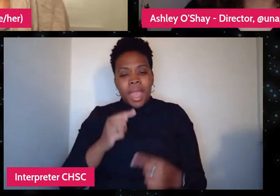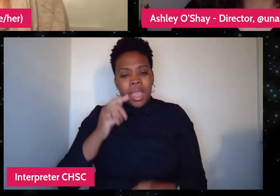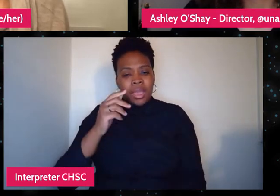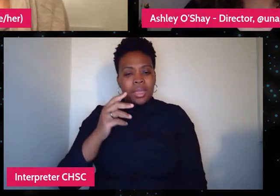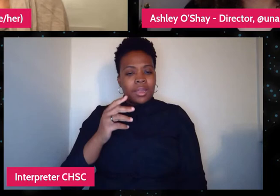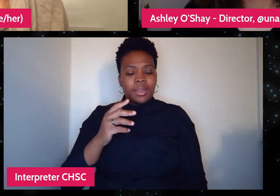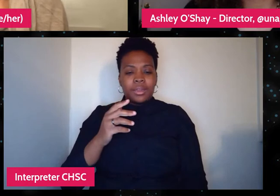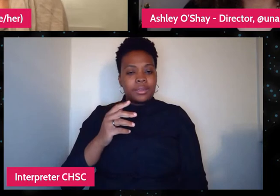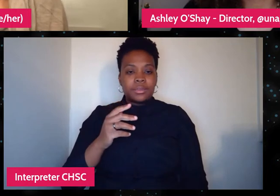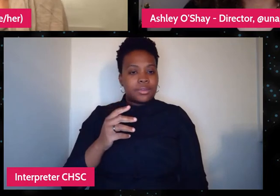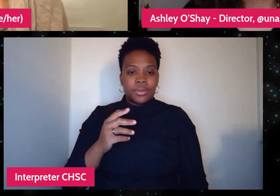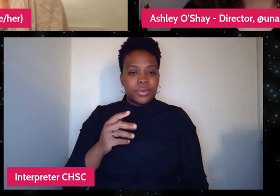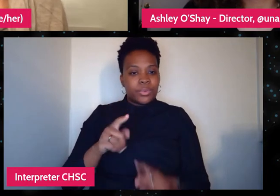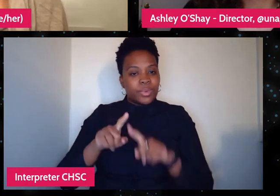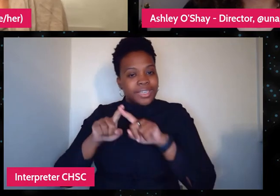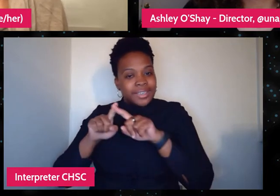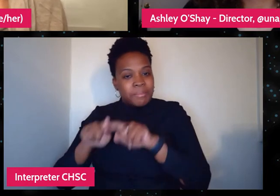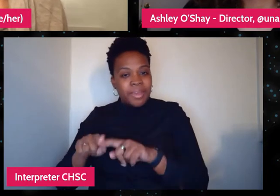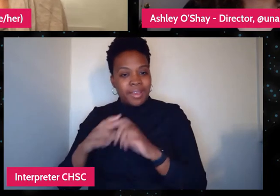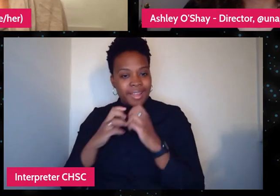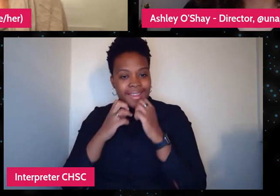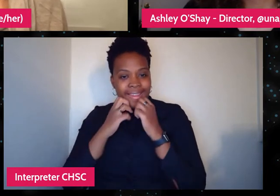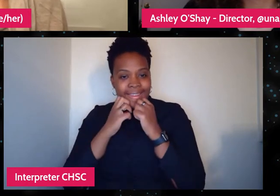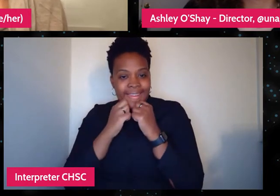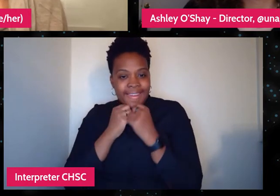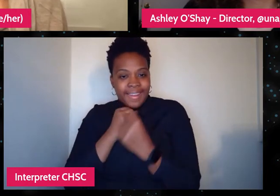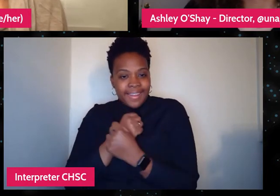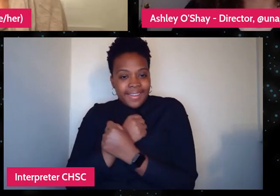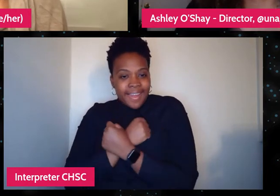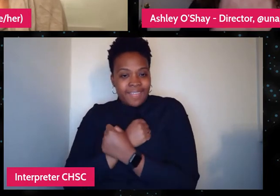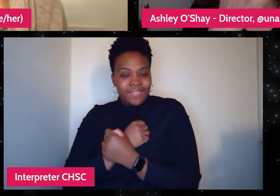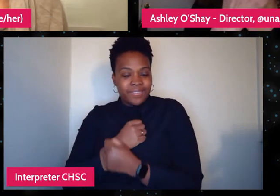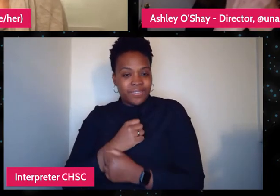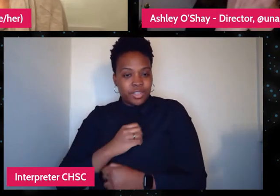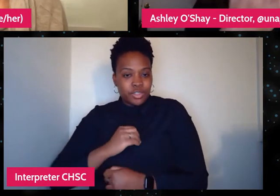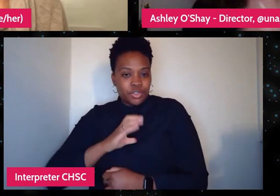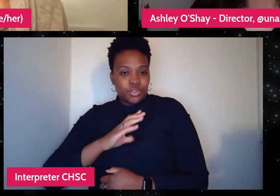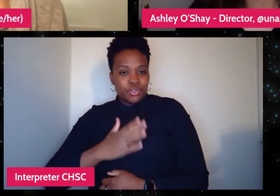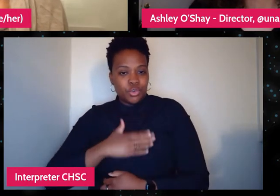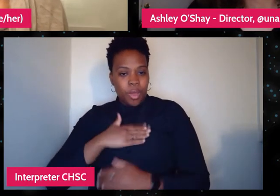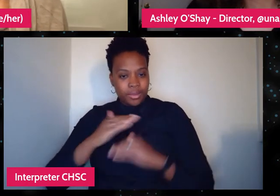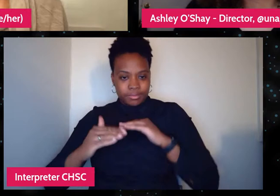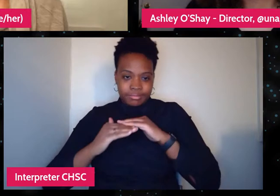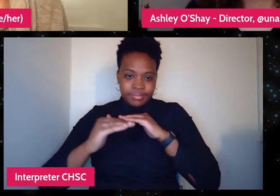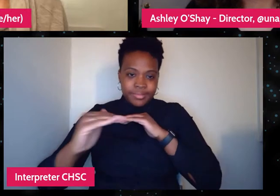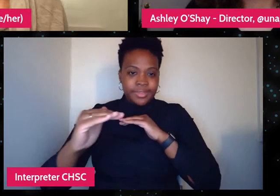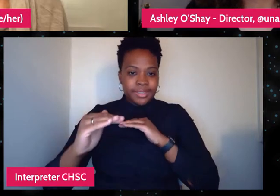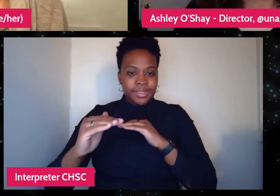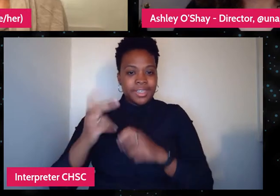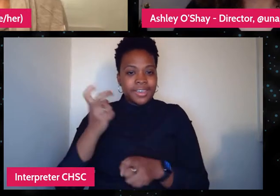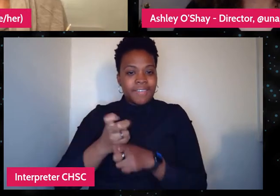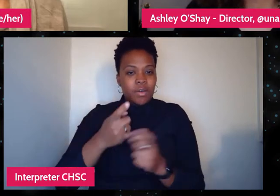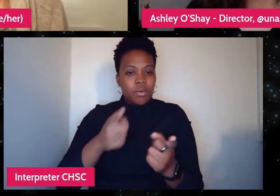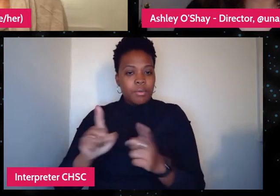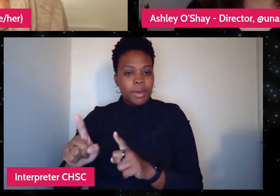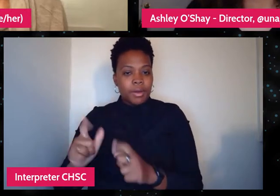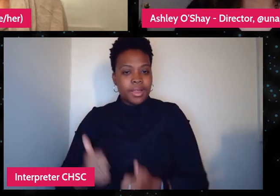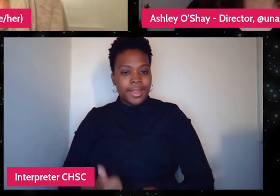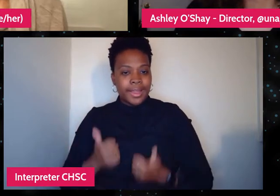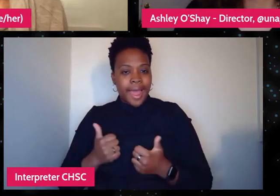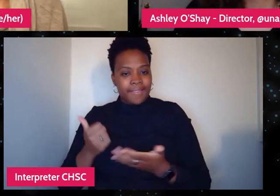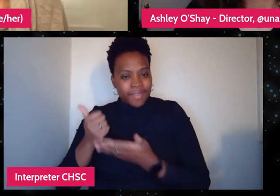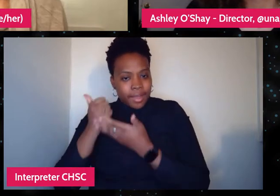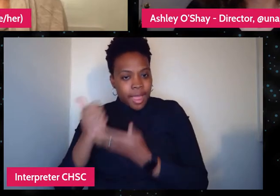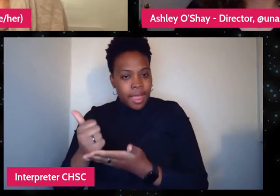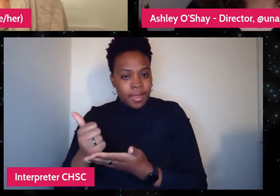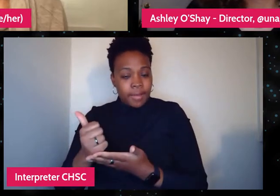depend on love and joy to sustain us through the difficult moments of our lives. But of course, that's